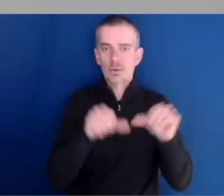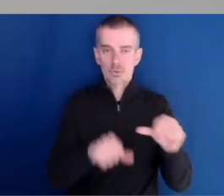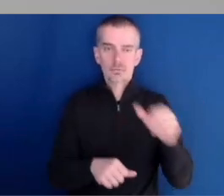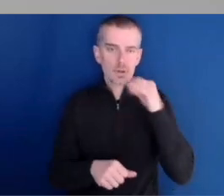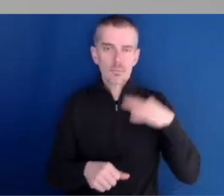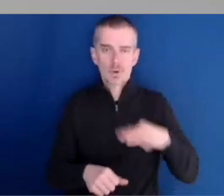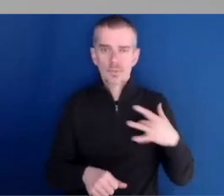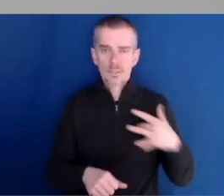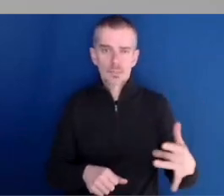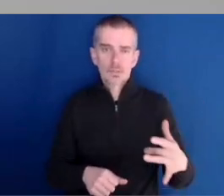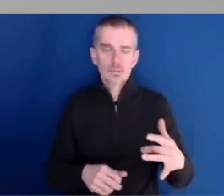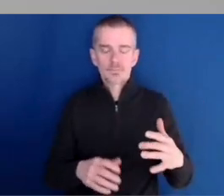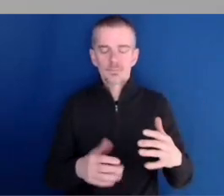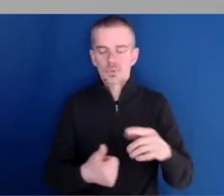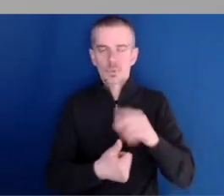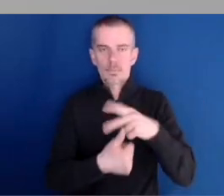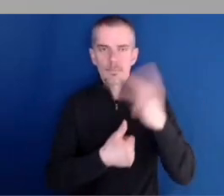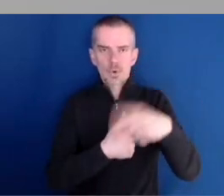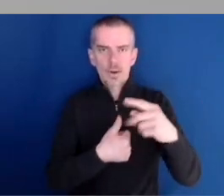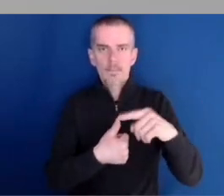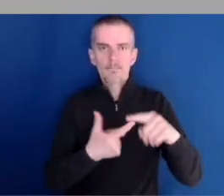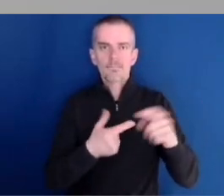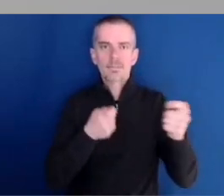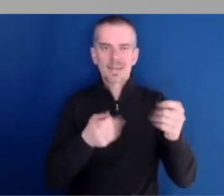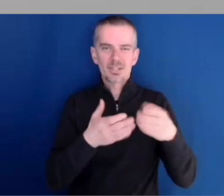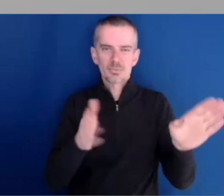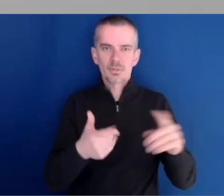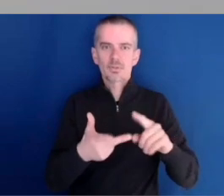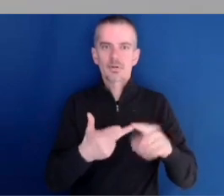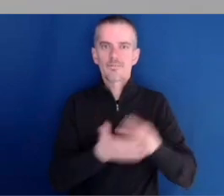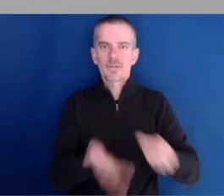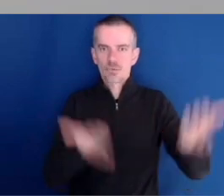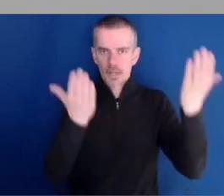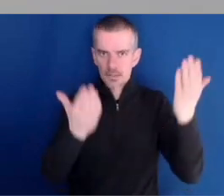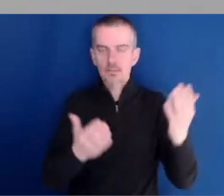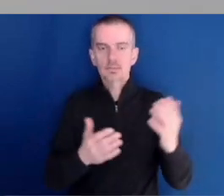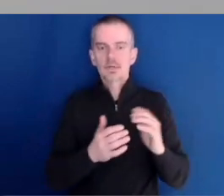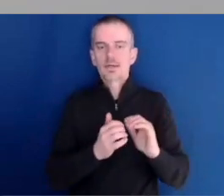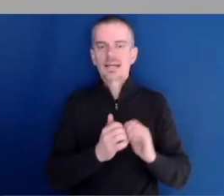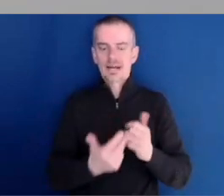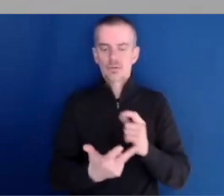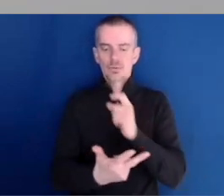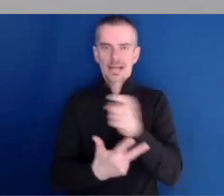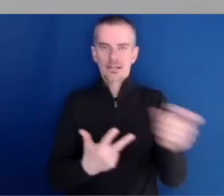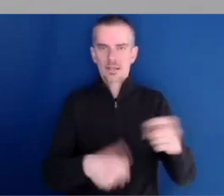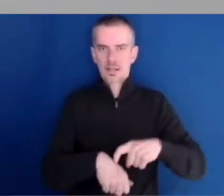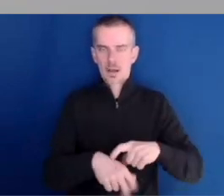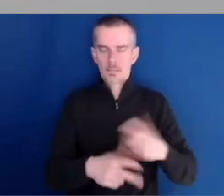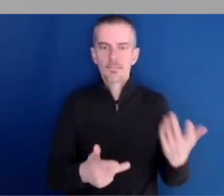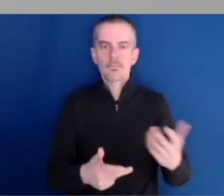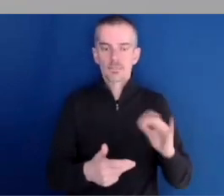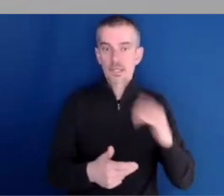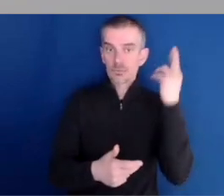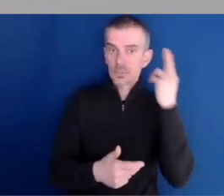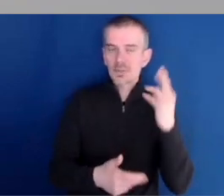typically rely. So programmatic management in general, fundraising, right? So how do you allocate time there? Is it reasonable? So that